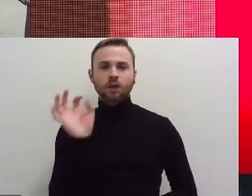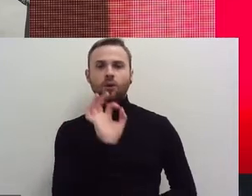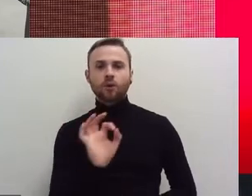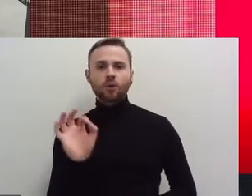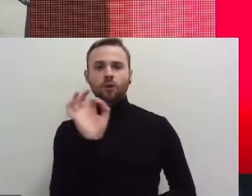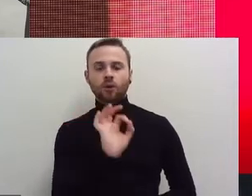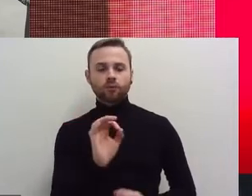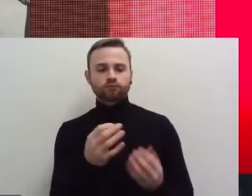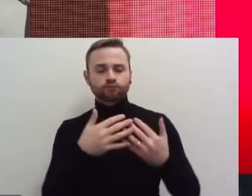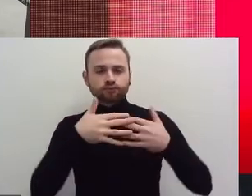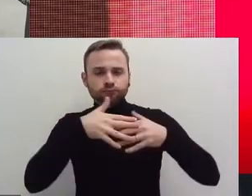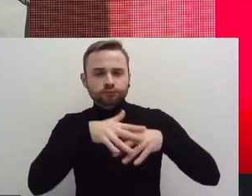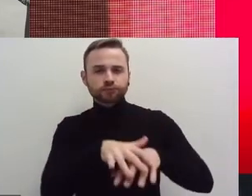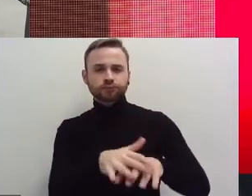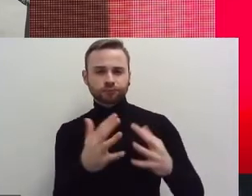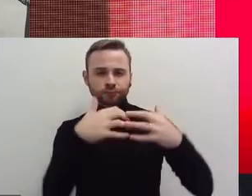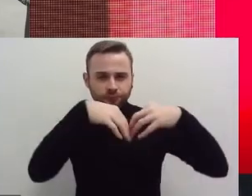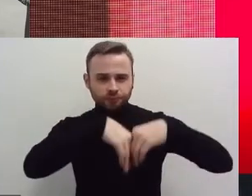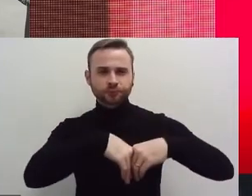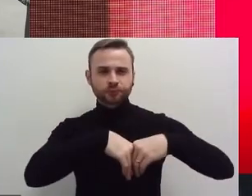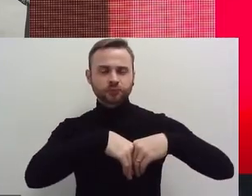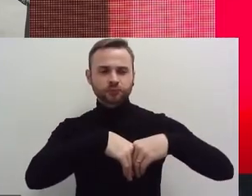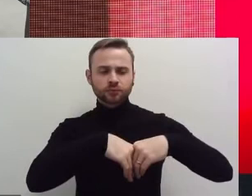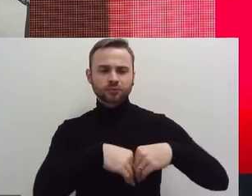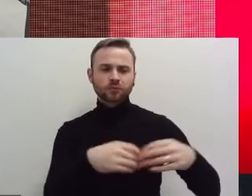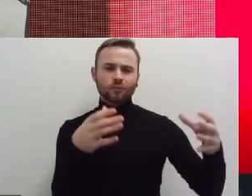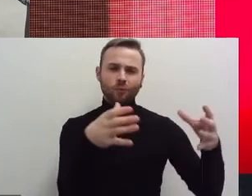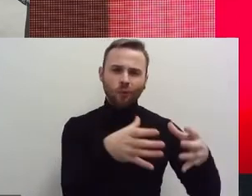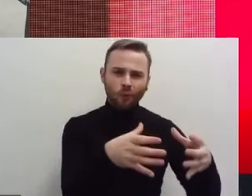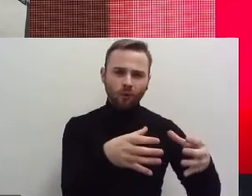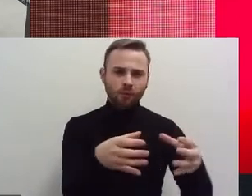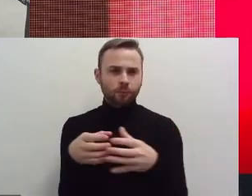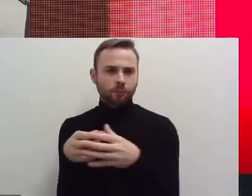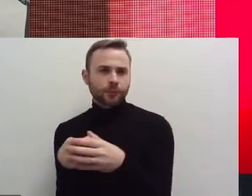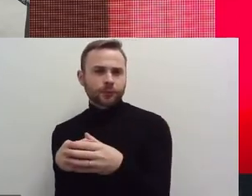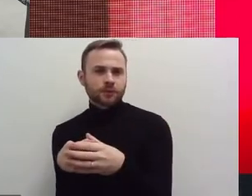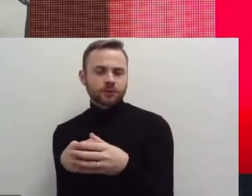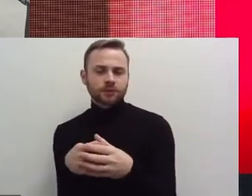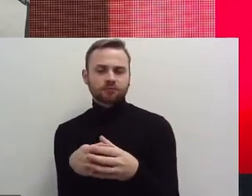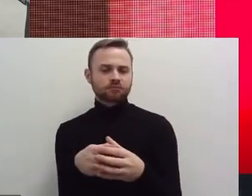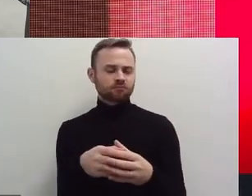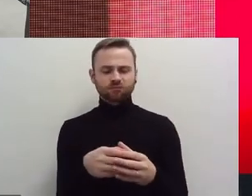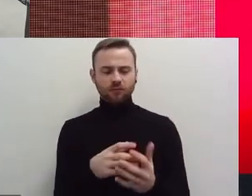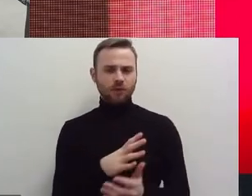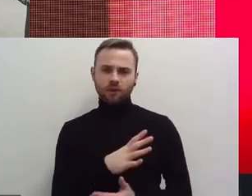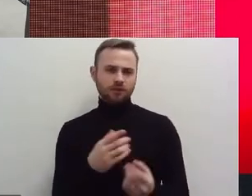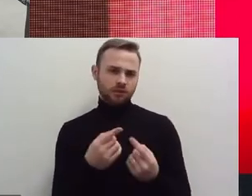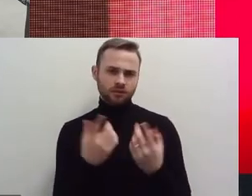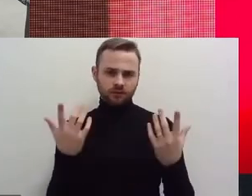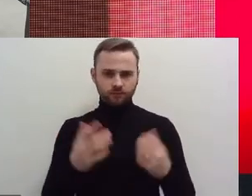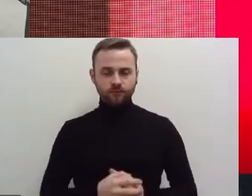The environment should be inclusive in and of itself. Moving forward to more global troubles, as we